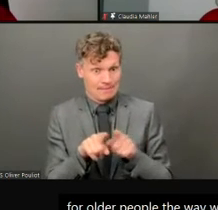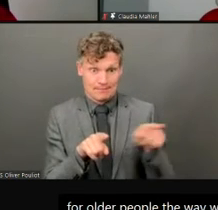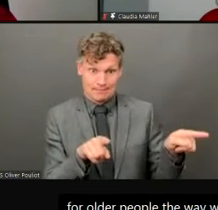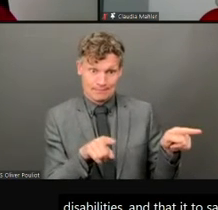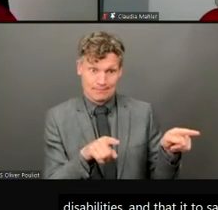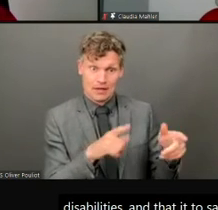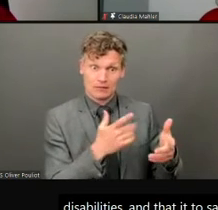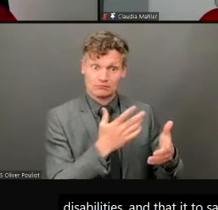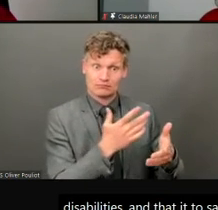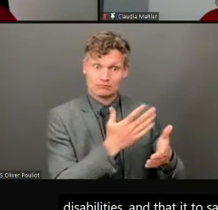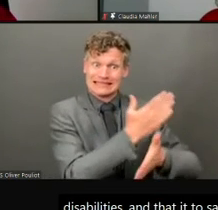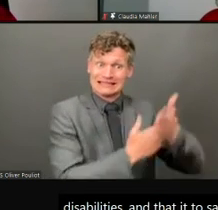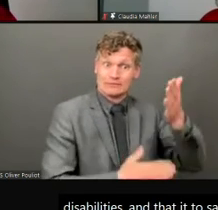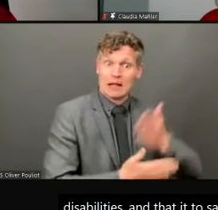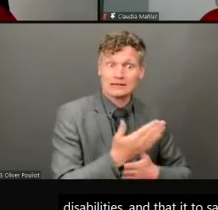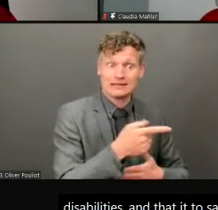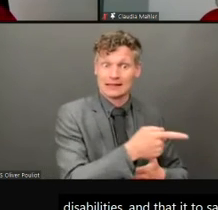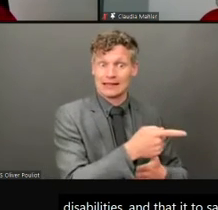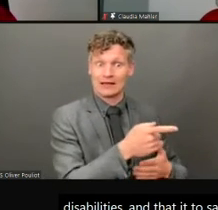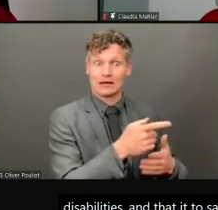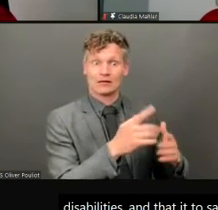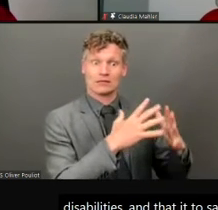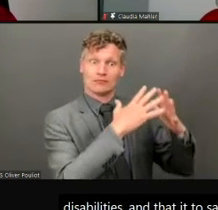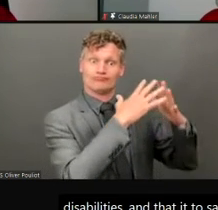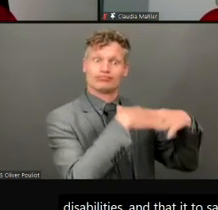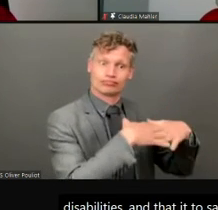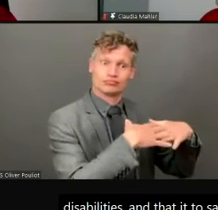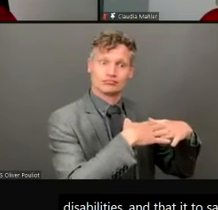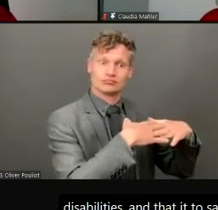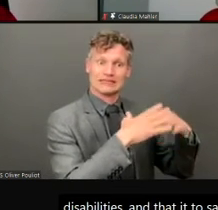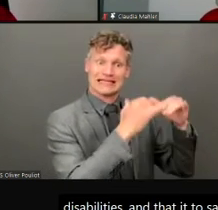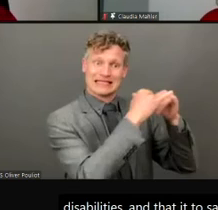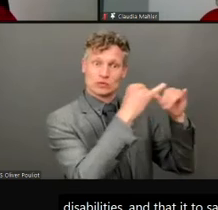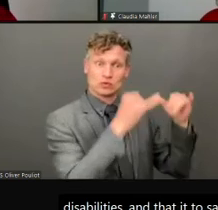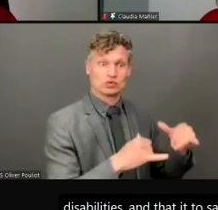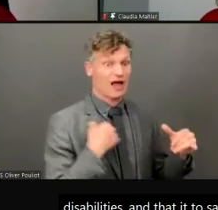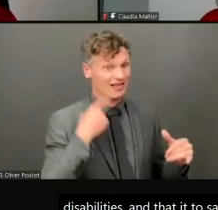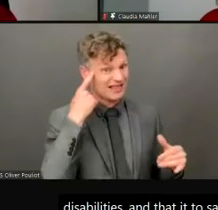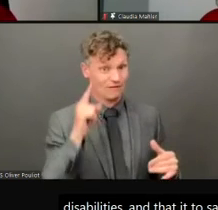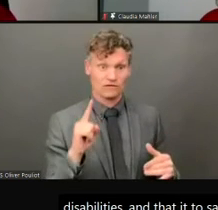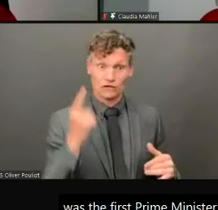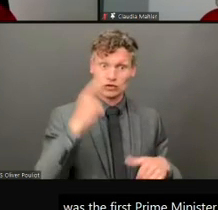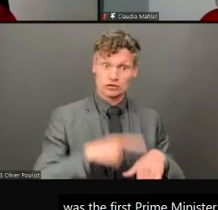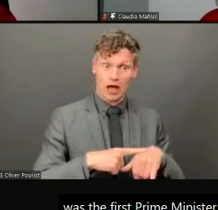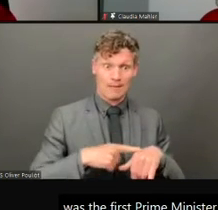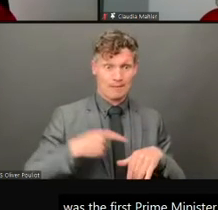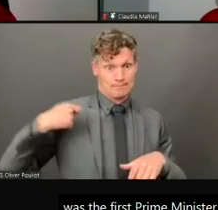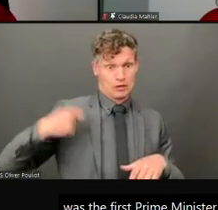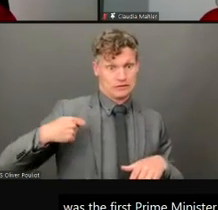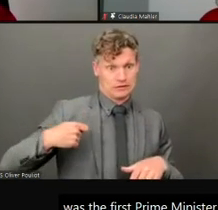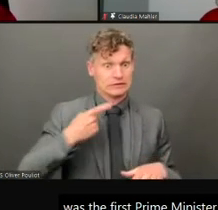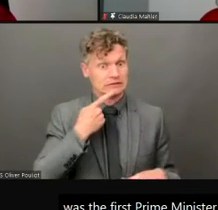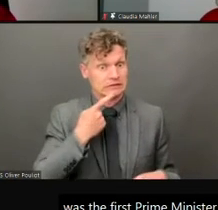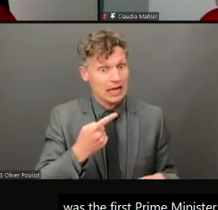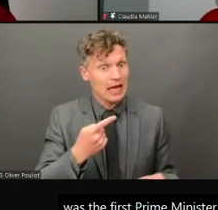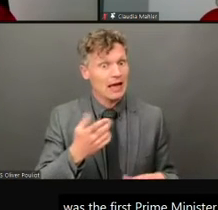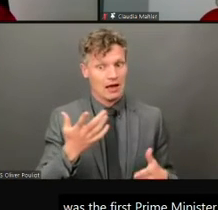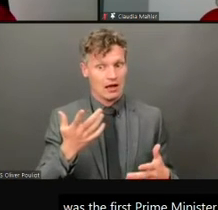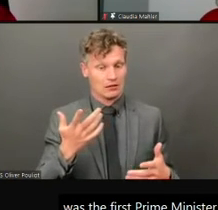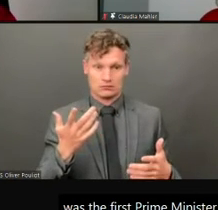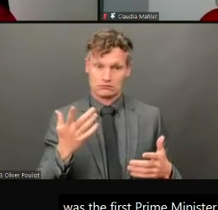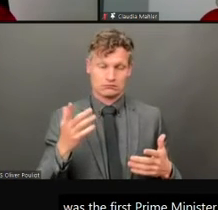Prime Minister in Europe to explicitly say that on the record. And what's really interesting to me, reading a lot of the